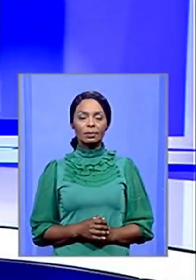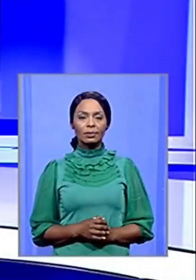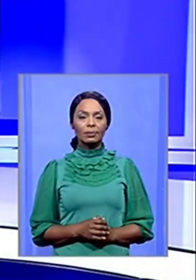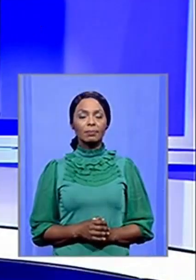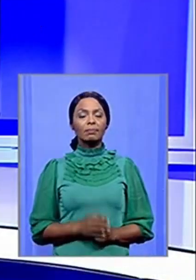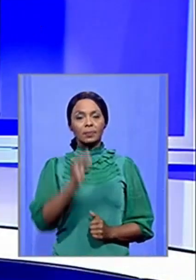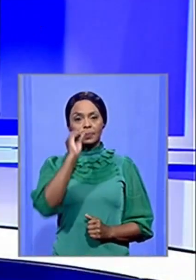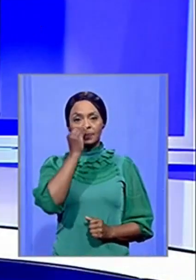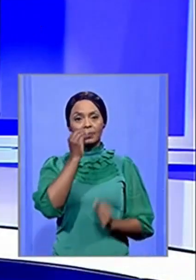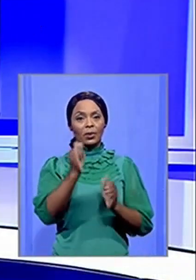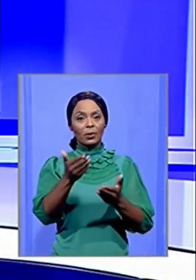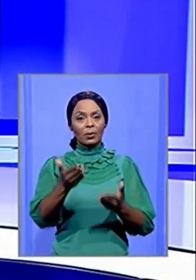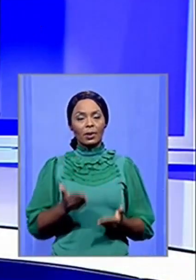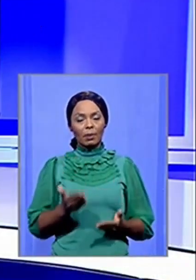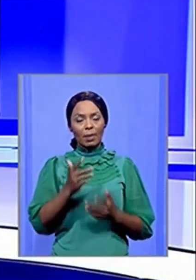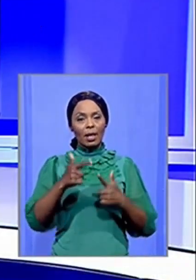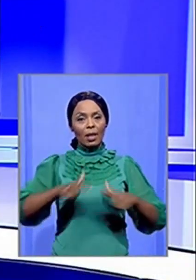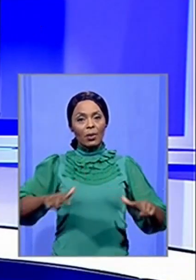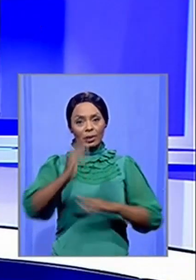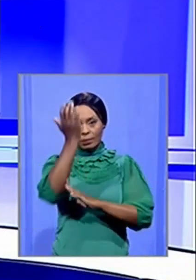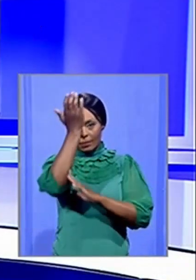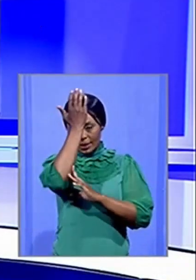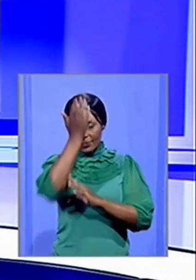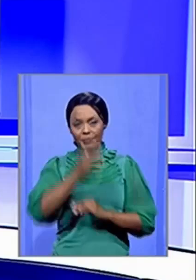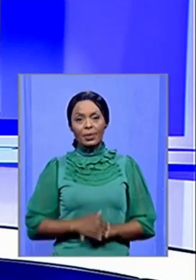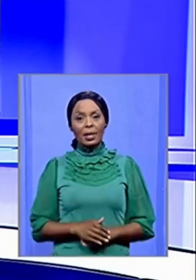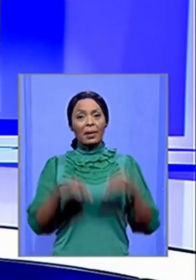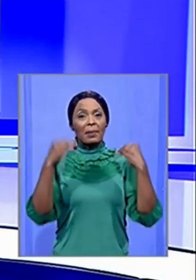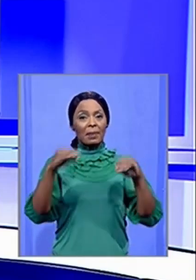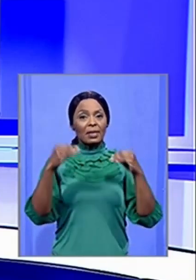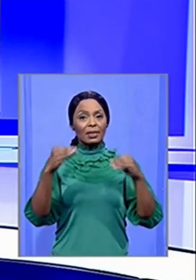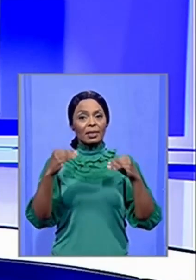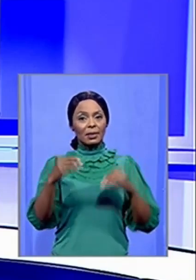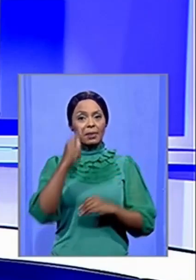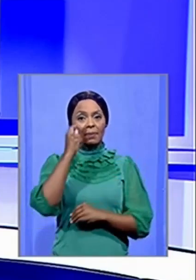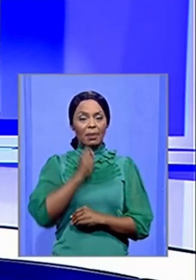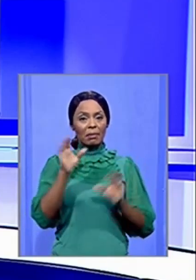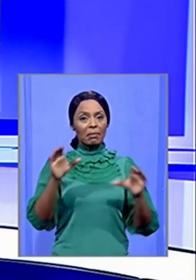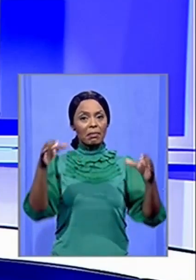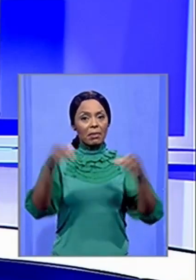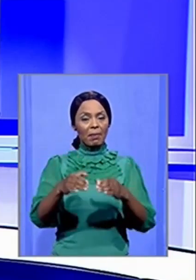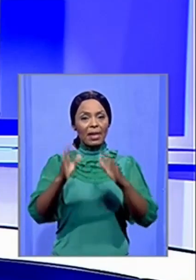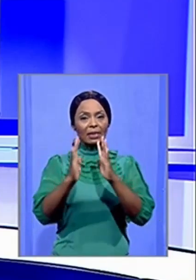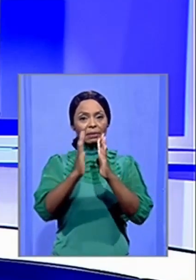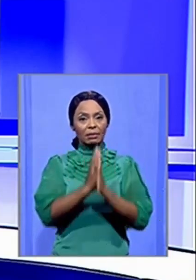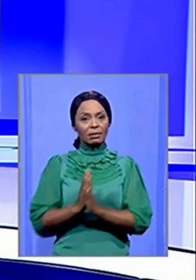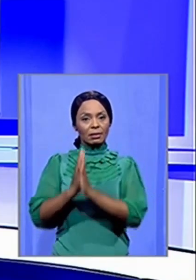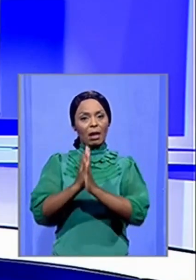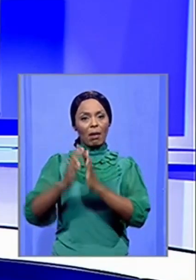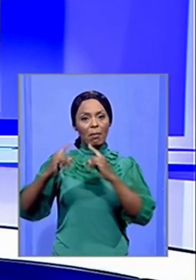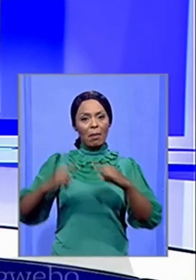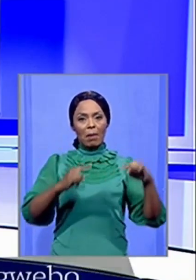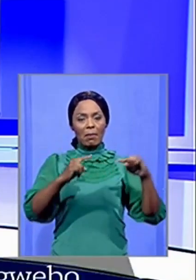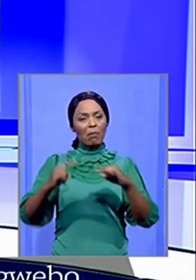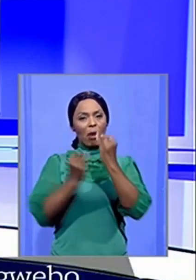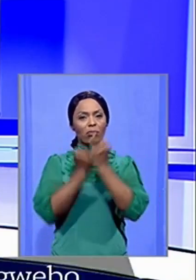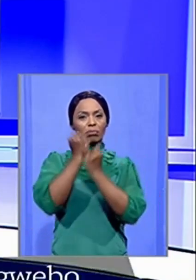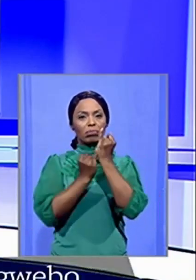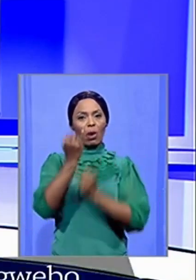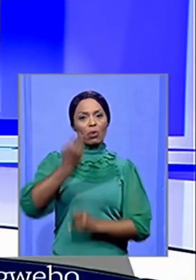Re sa le amogela ditabeng tša Sepedi. Borakgwebo ba lesome bao ba sa tšwago mahlalagading ba be ba phinkgišana phadišanong ya